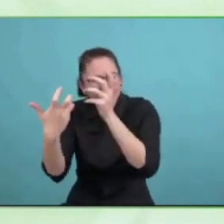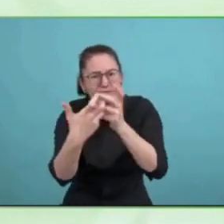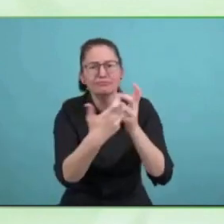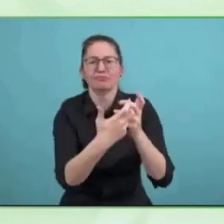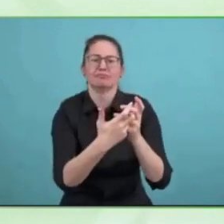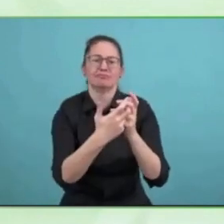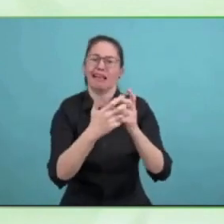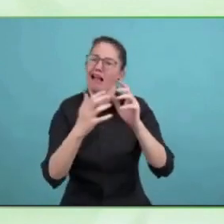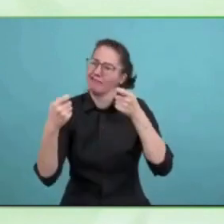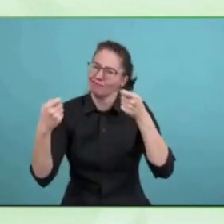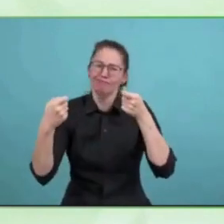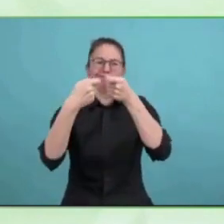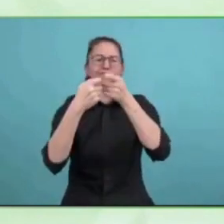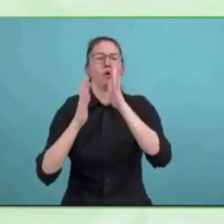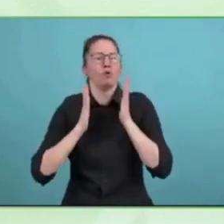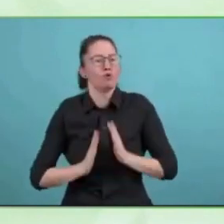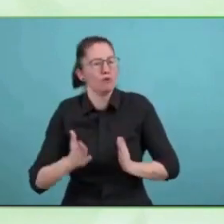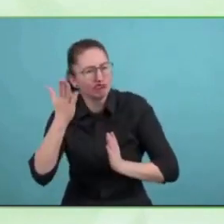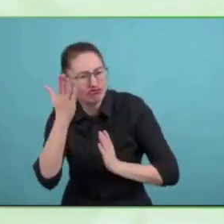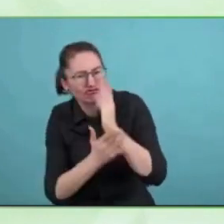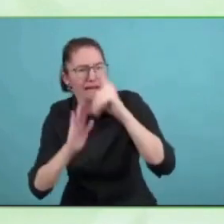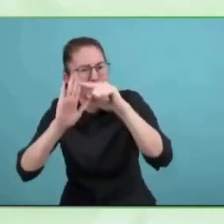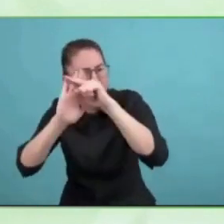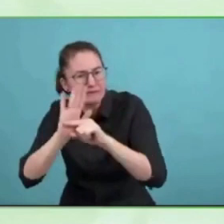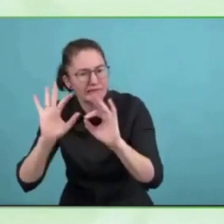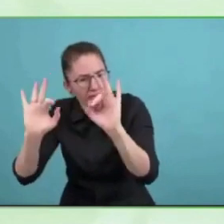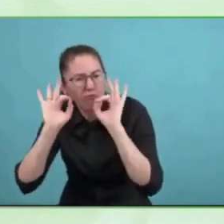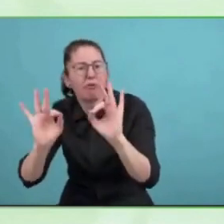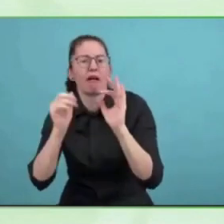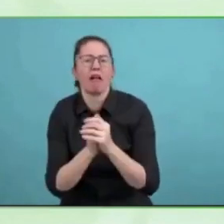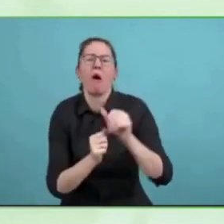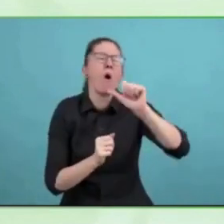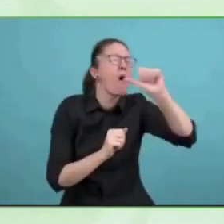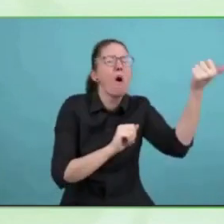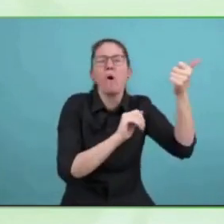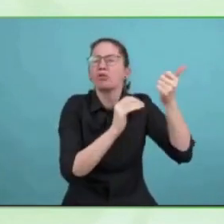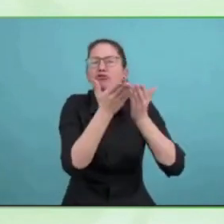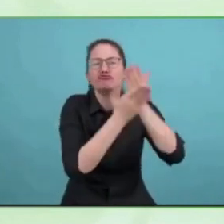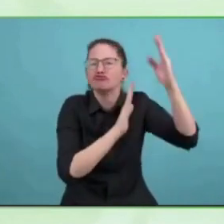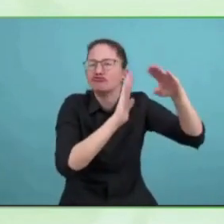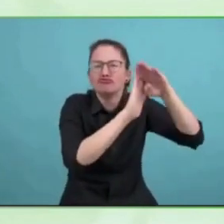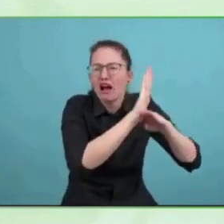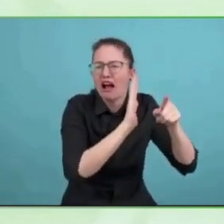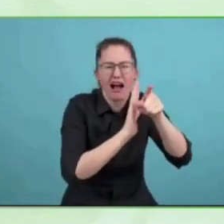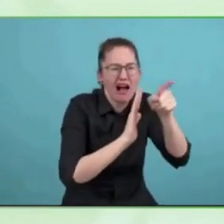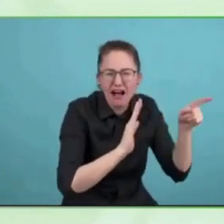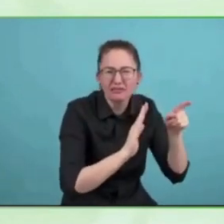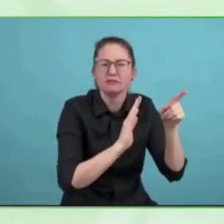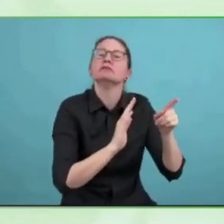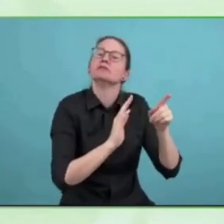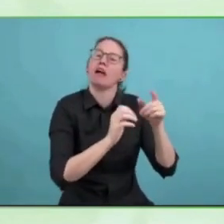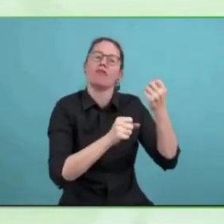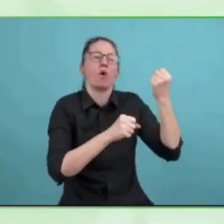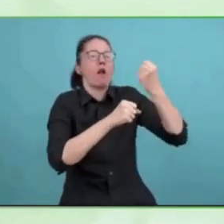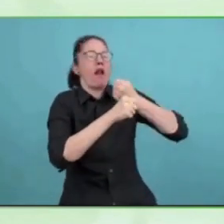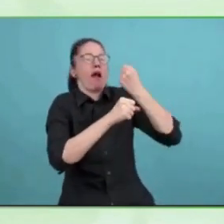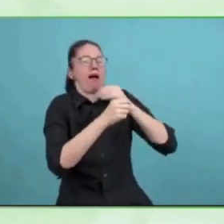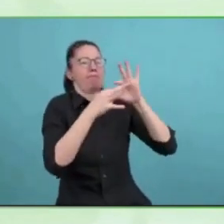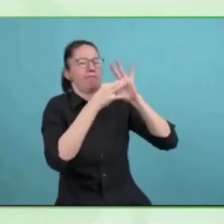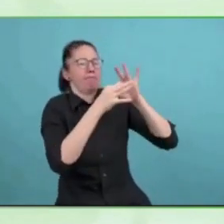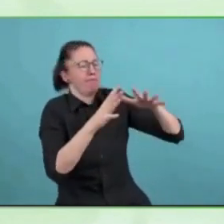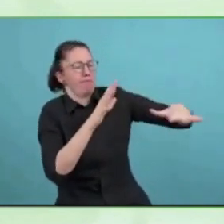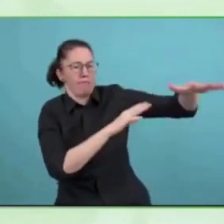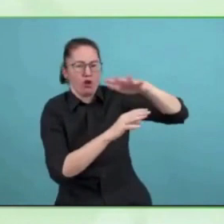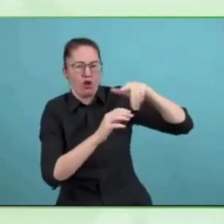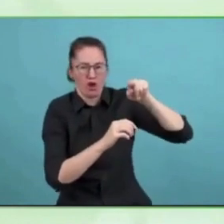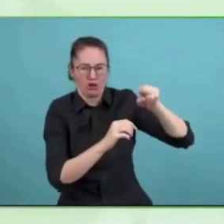enable any national business leader to, we think in 2 hours, in consultation with leaders across the company